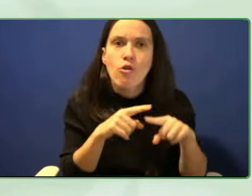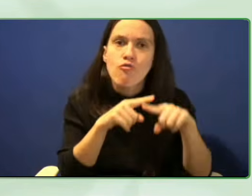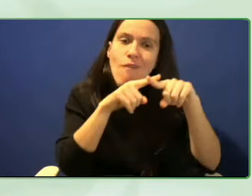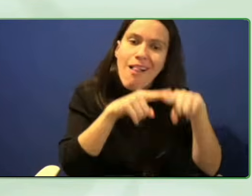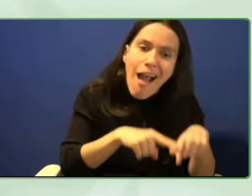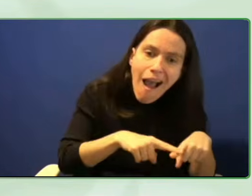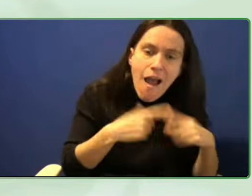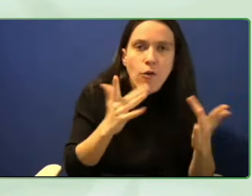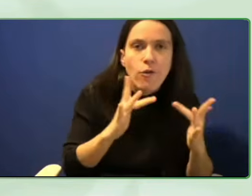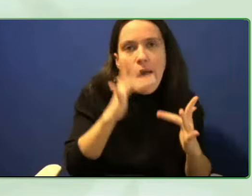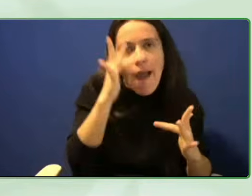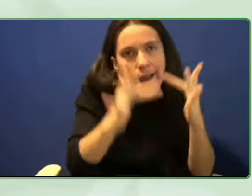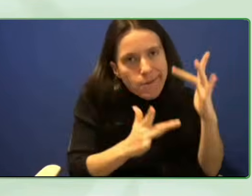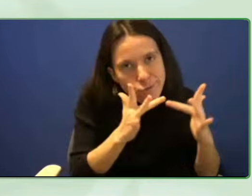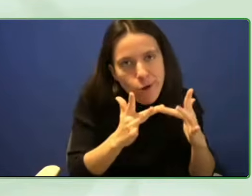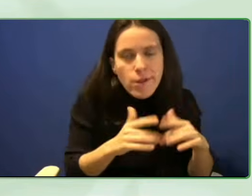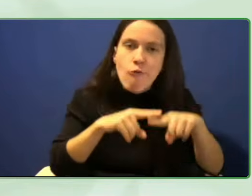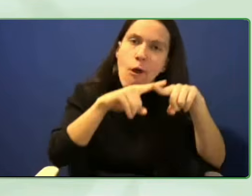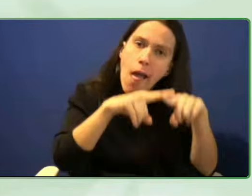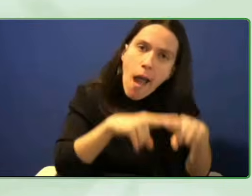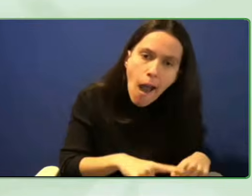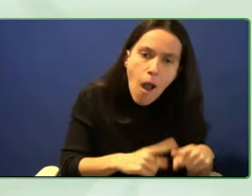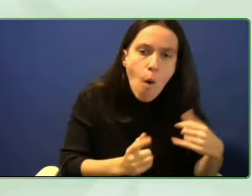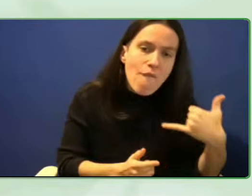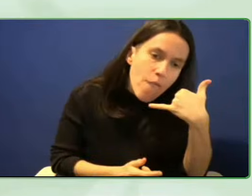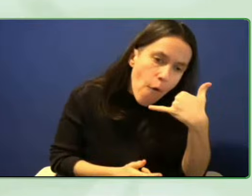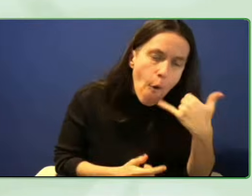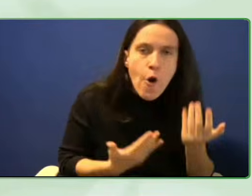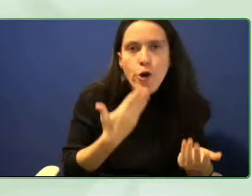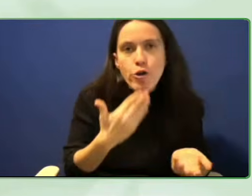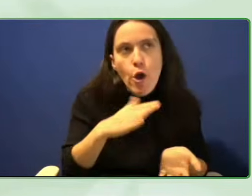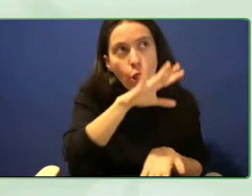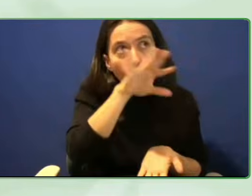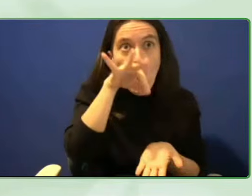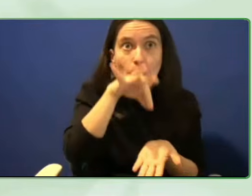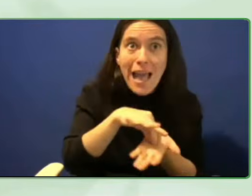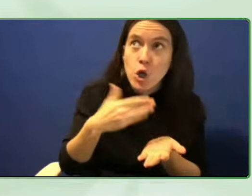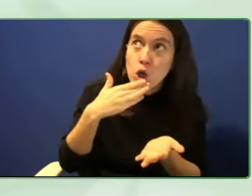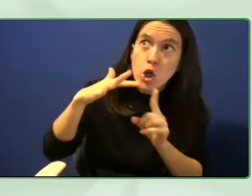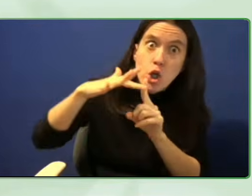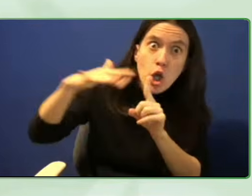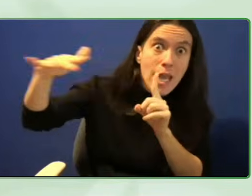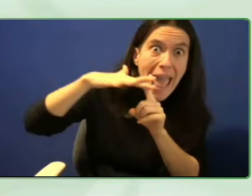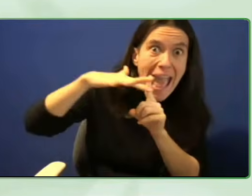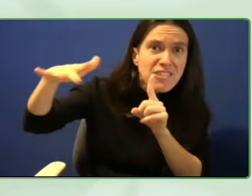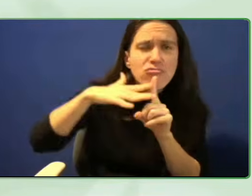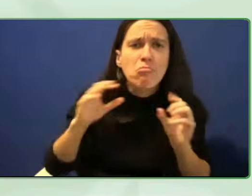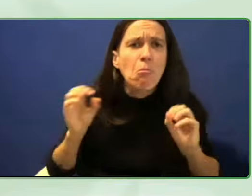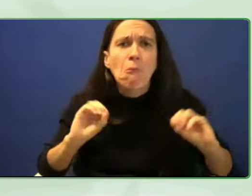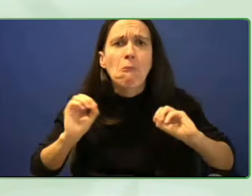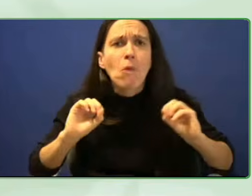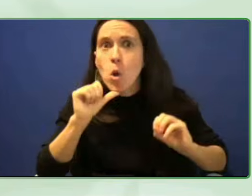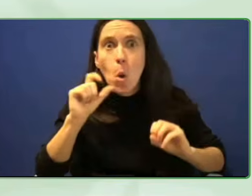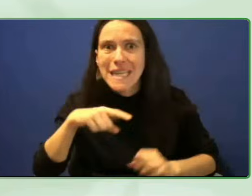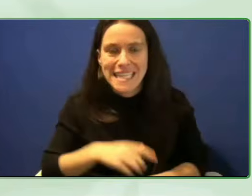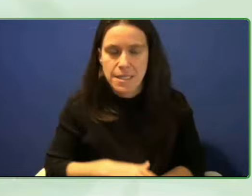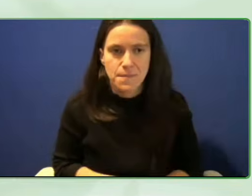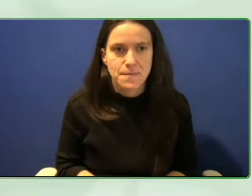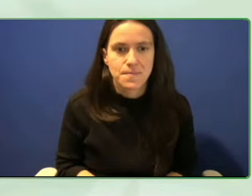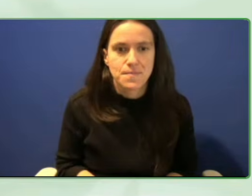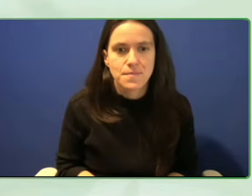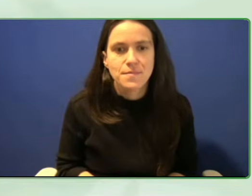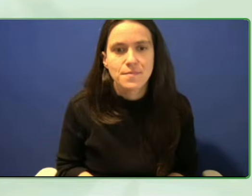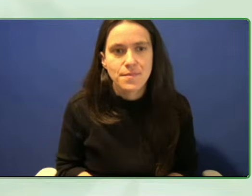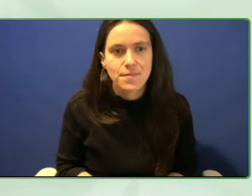internet or being in a good location with good Wi-Fi or things for your voice. Yeah, I think that